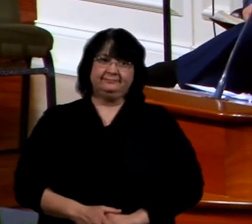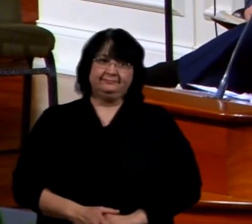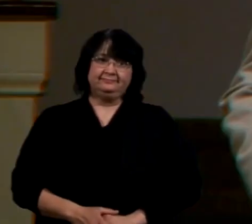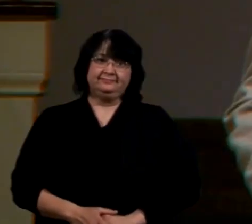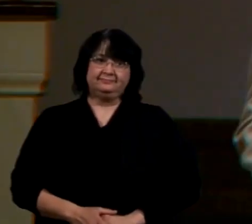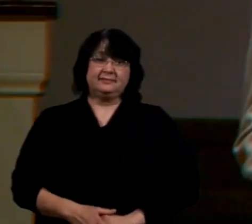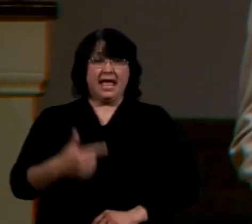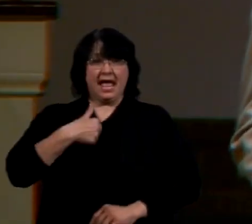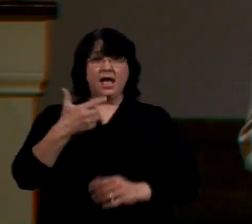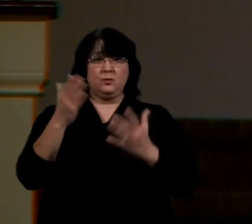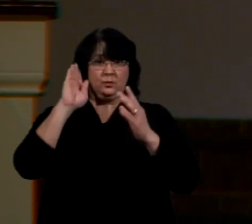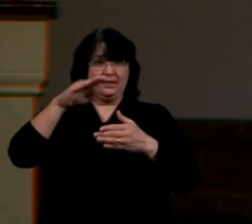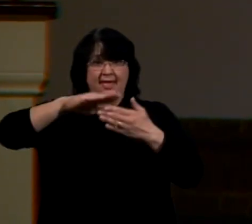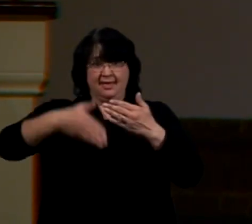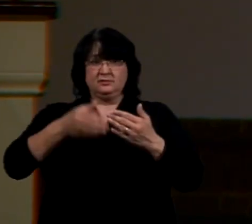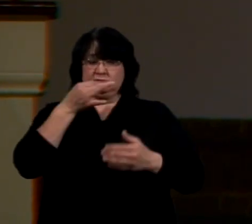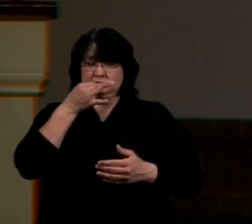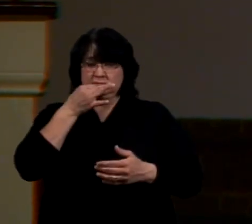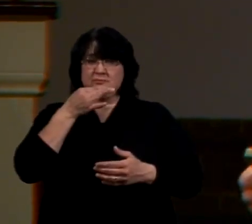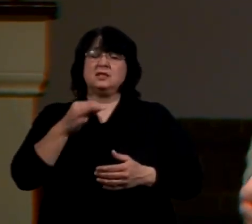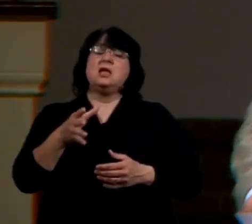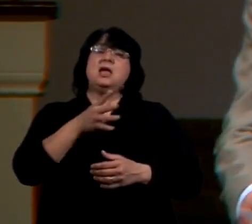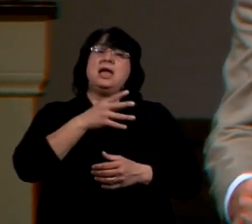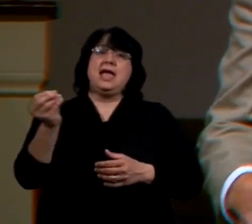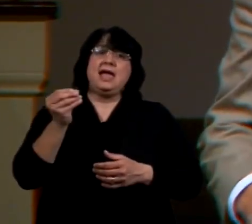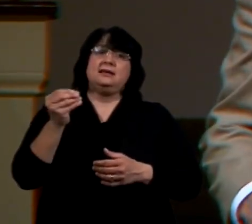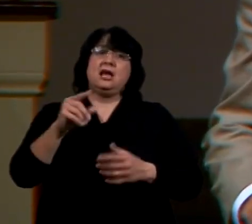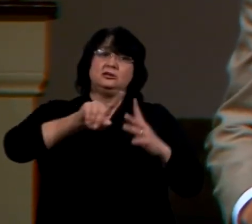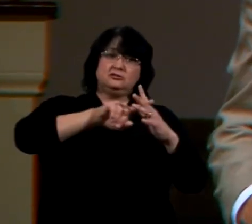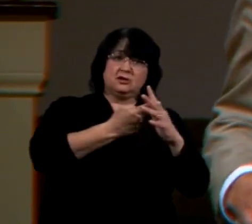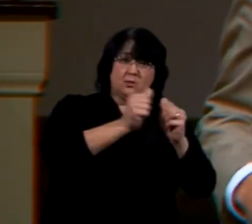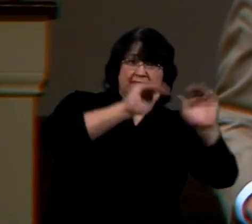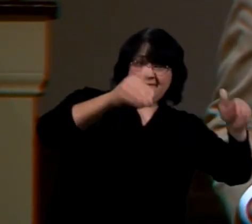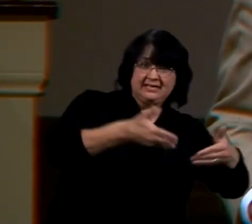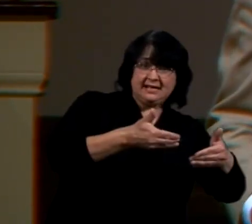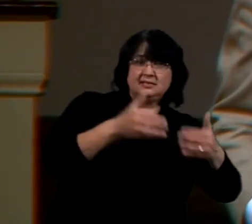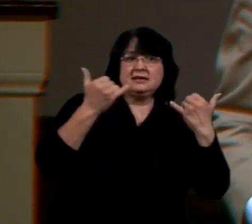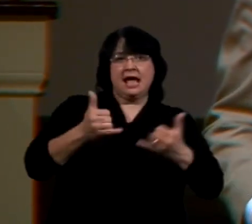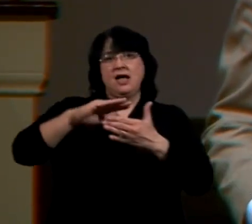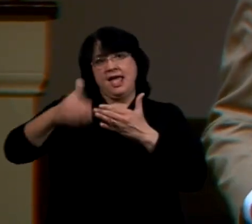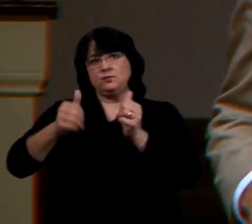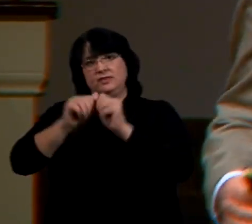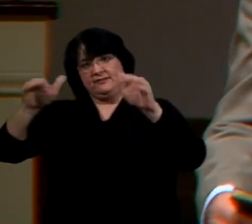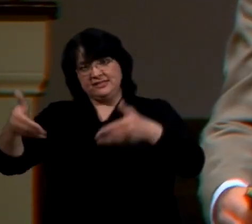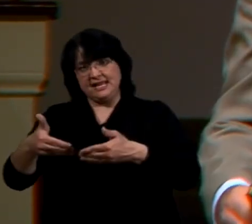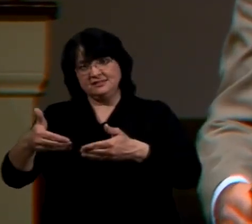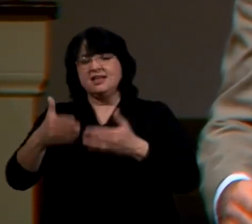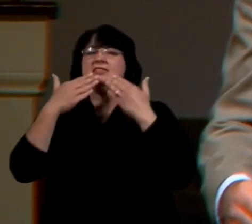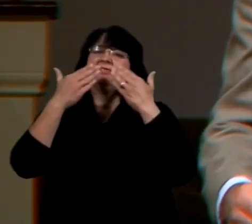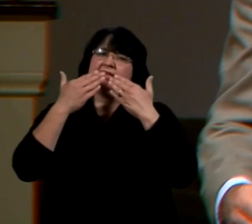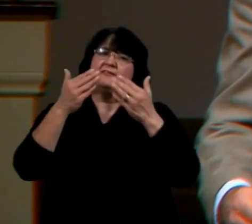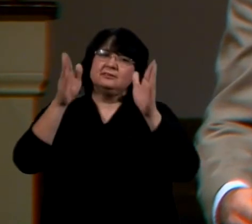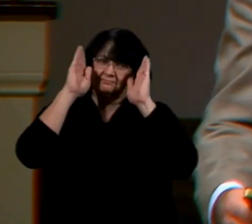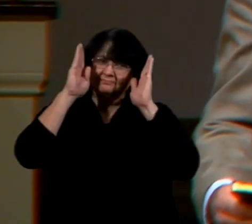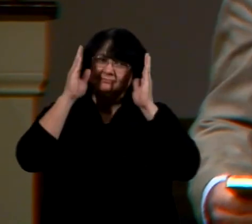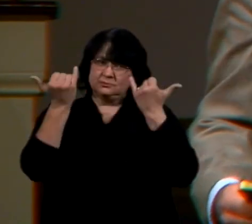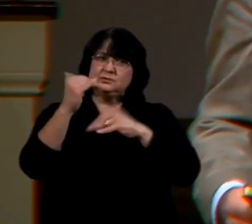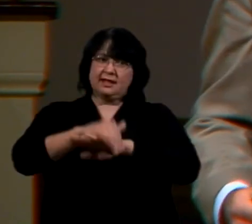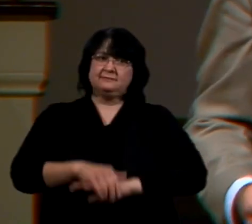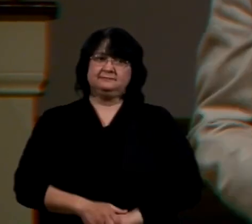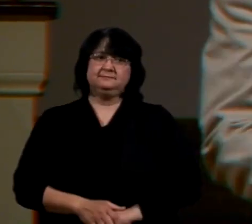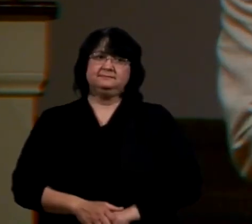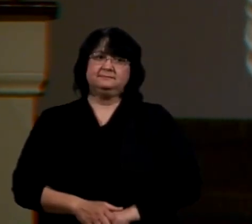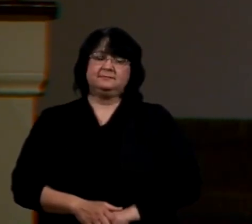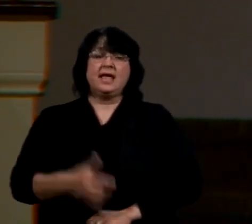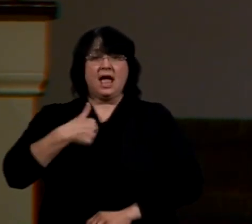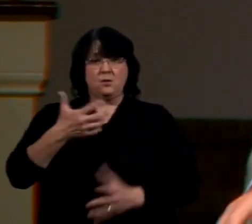Now I want to close with this. I told you we're starting with an invitation and ending with an invitation. Thank you for your listening ear tonight.